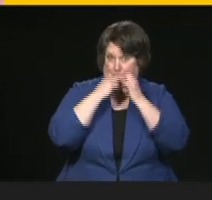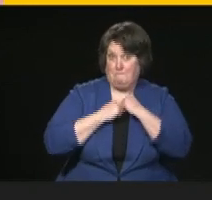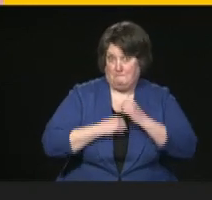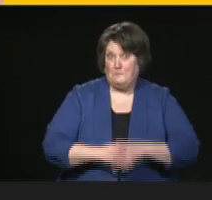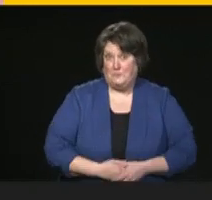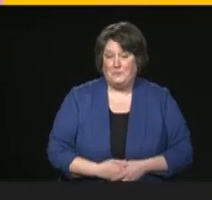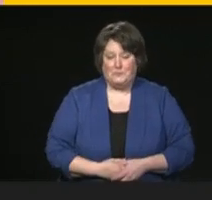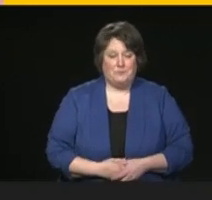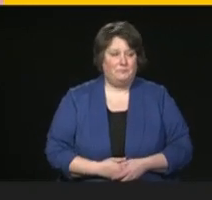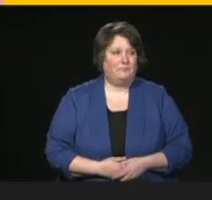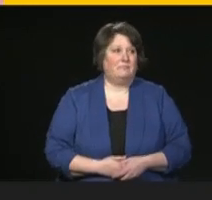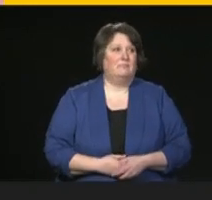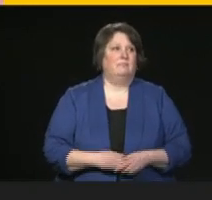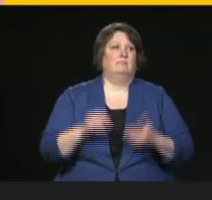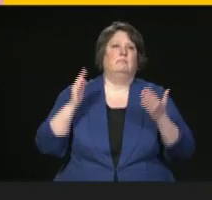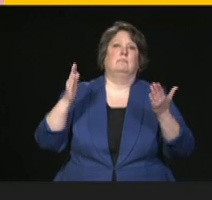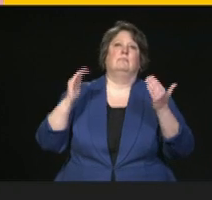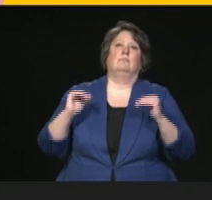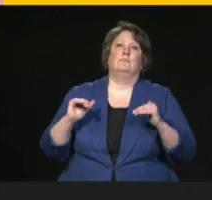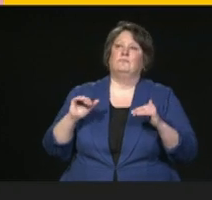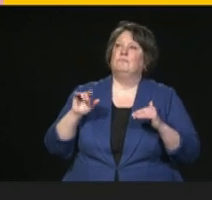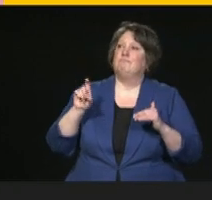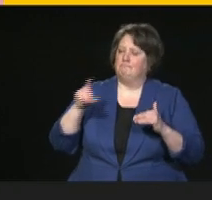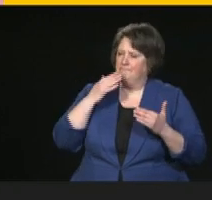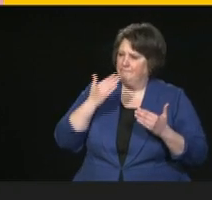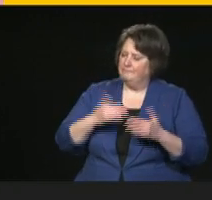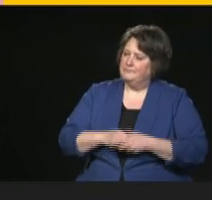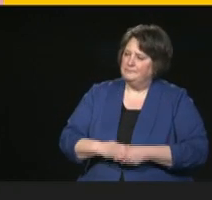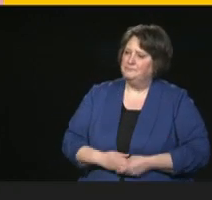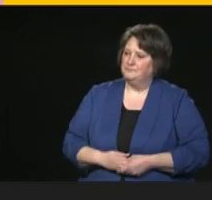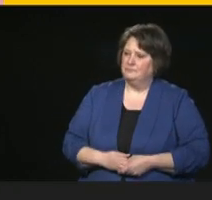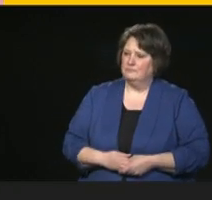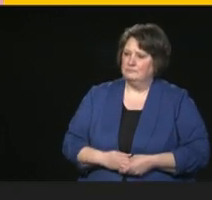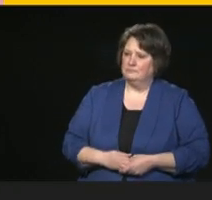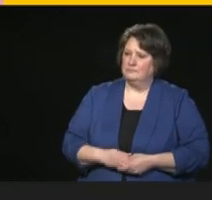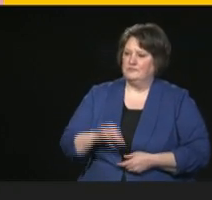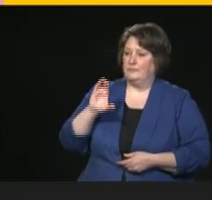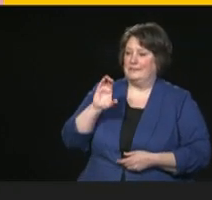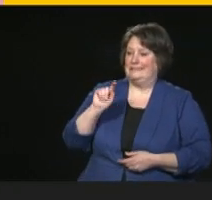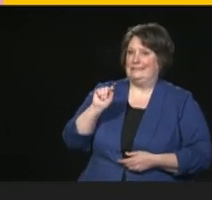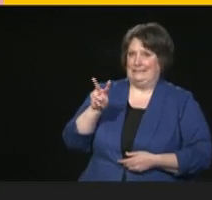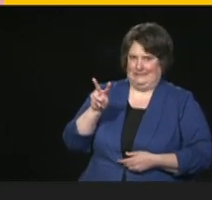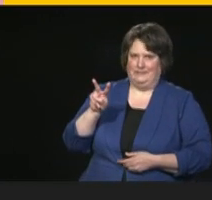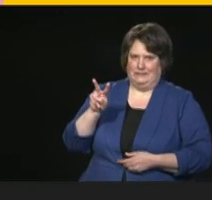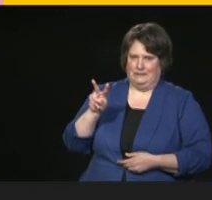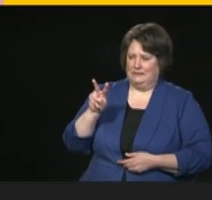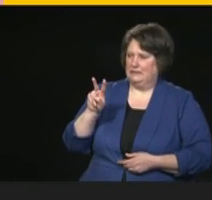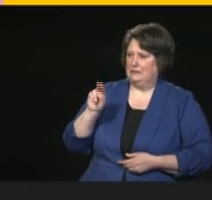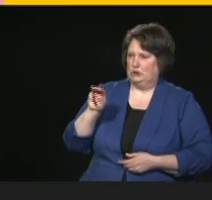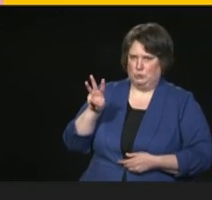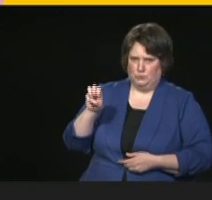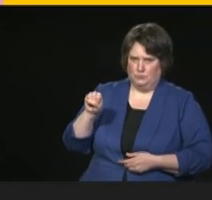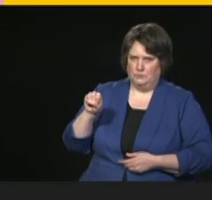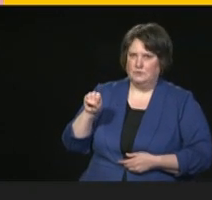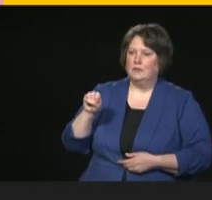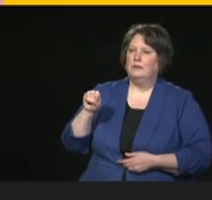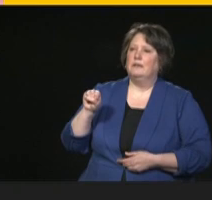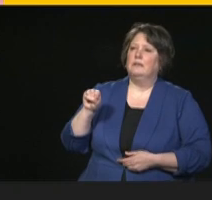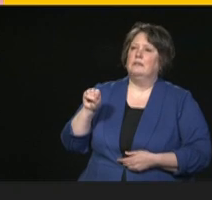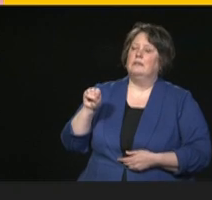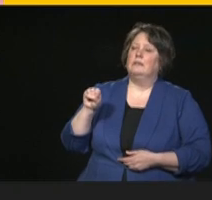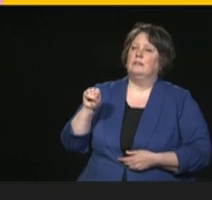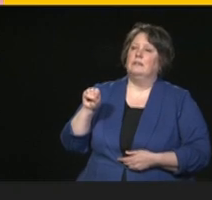to thank you. Rachel Haynes, CTV. Minister, Rachel Haynes from CTV. My first question